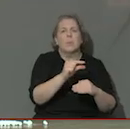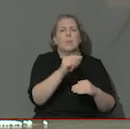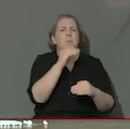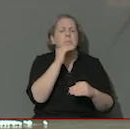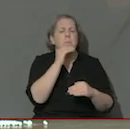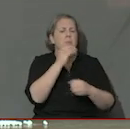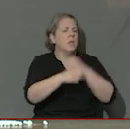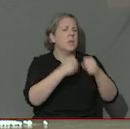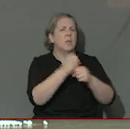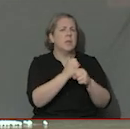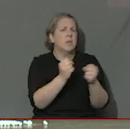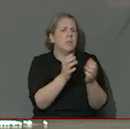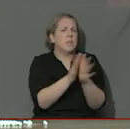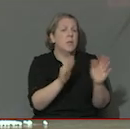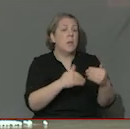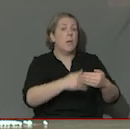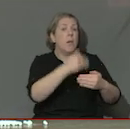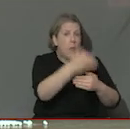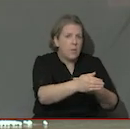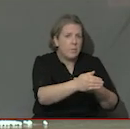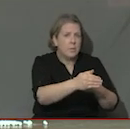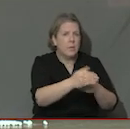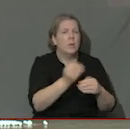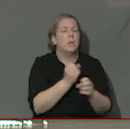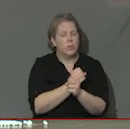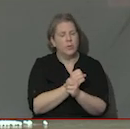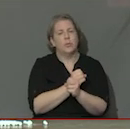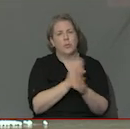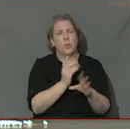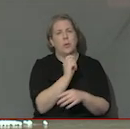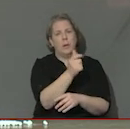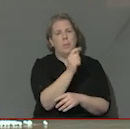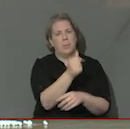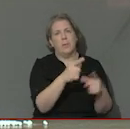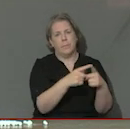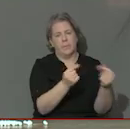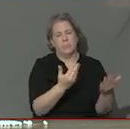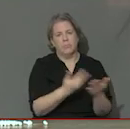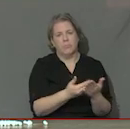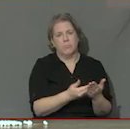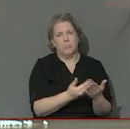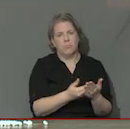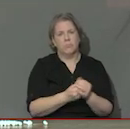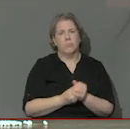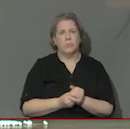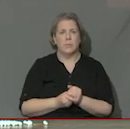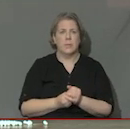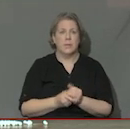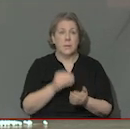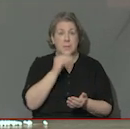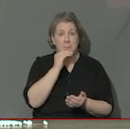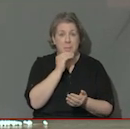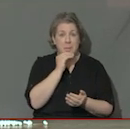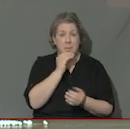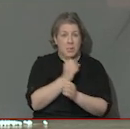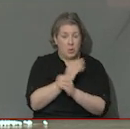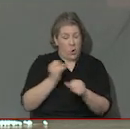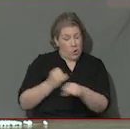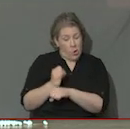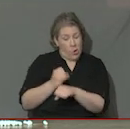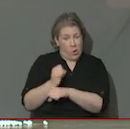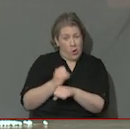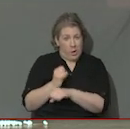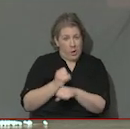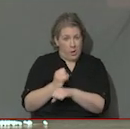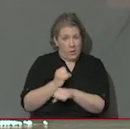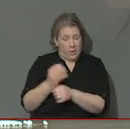about 10 years, you only actually start paying off your home. So you must start early. Work hard so